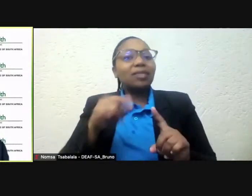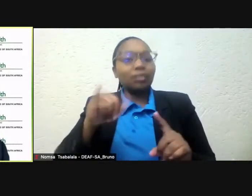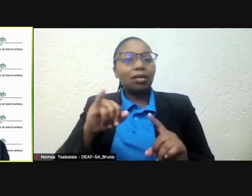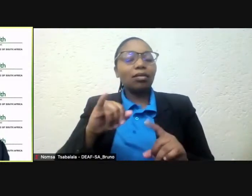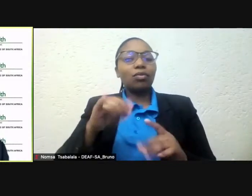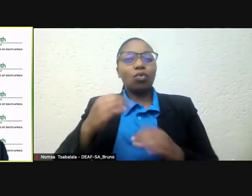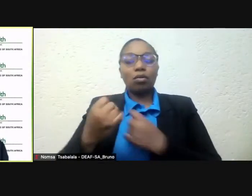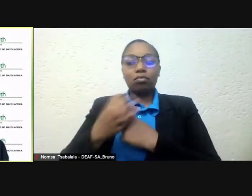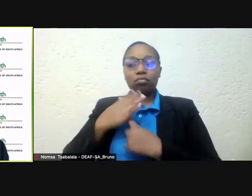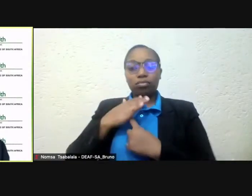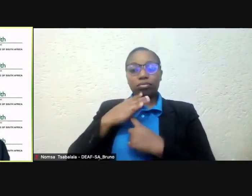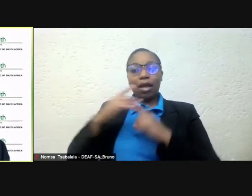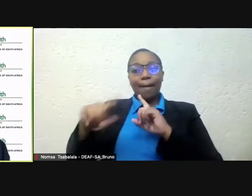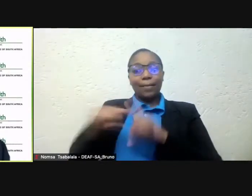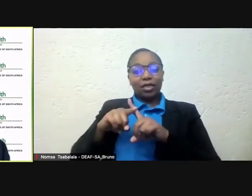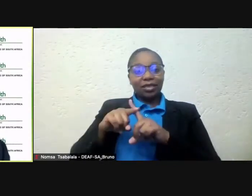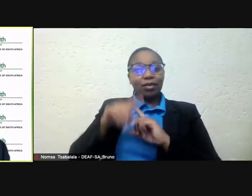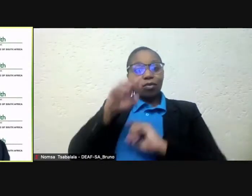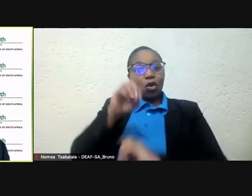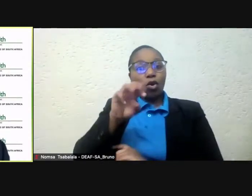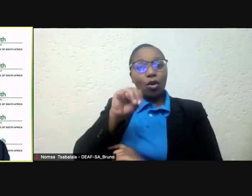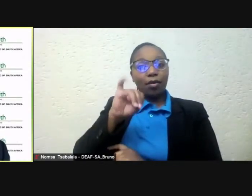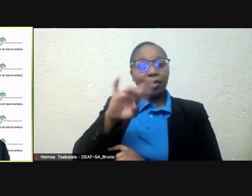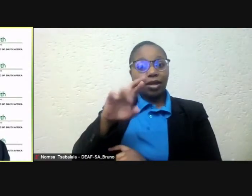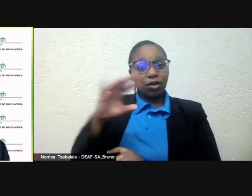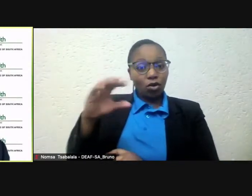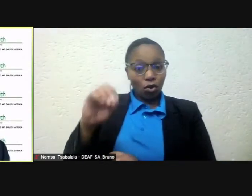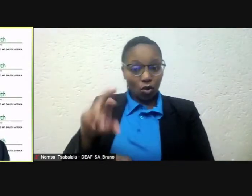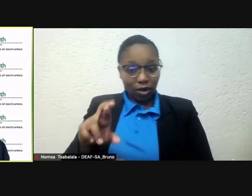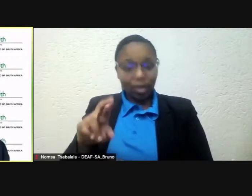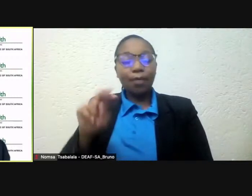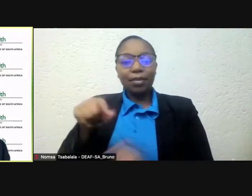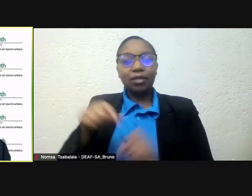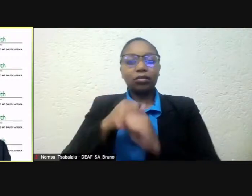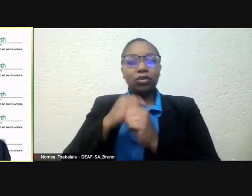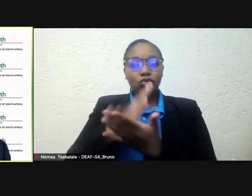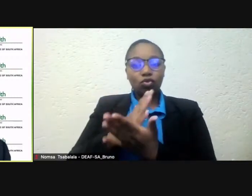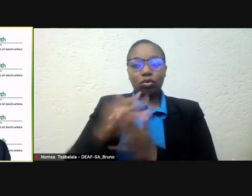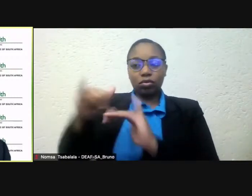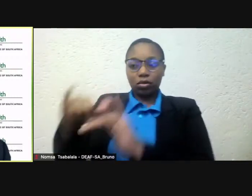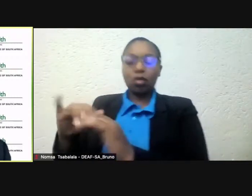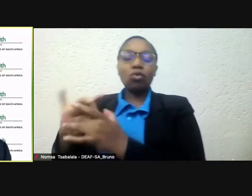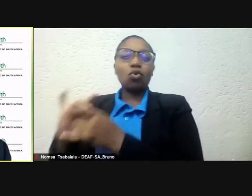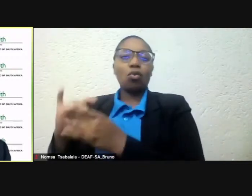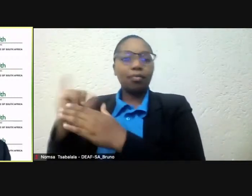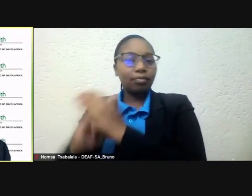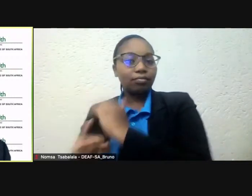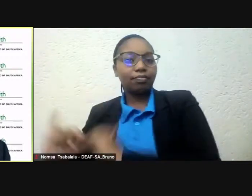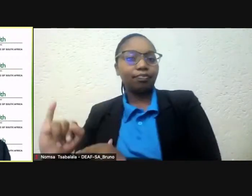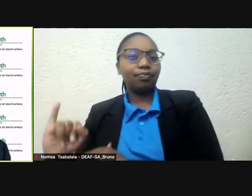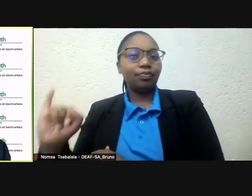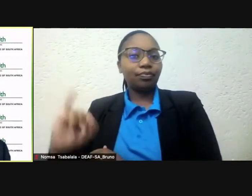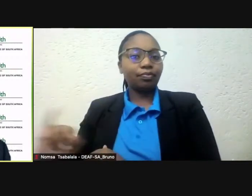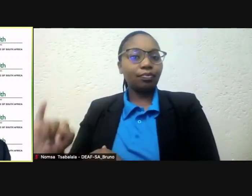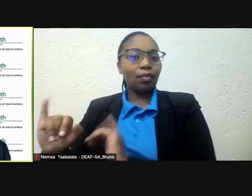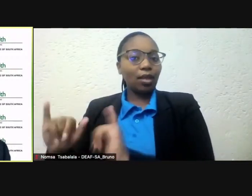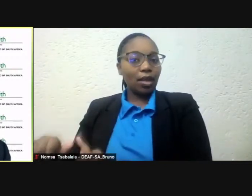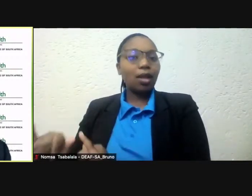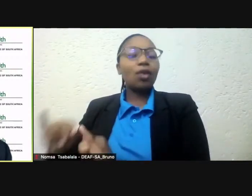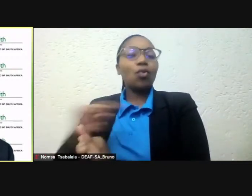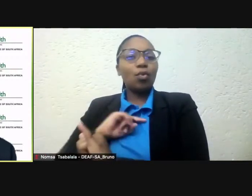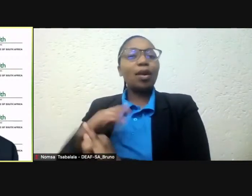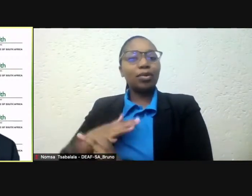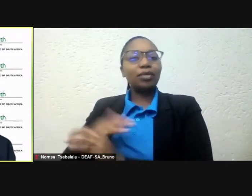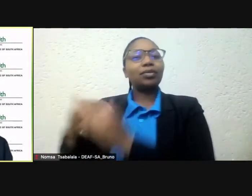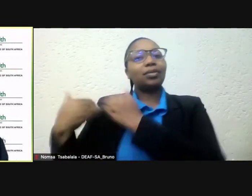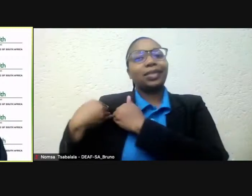of shortages, as we can see in some of our hospitals while they are in isolation. So we will have,